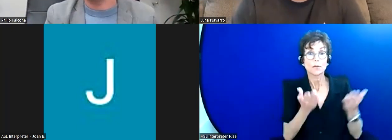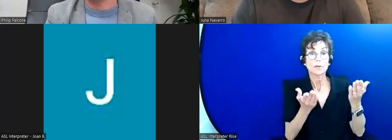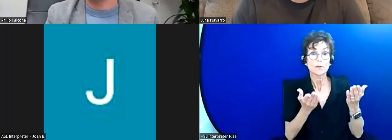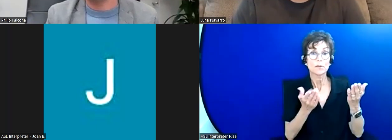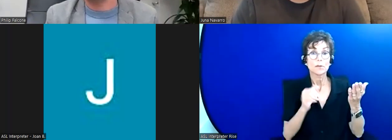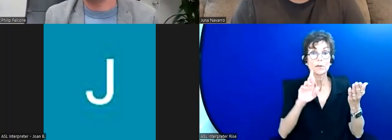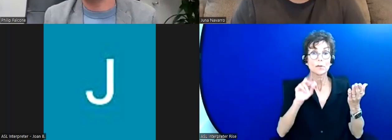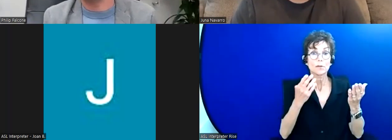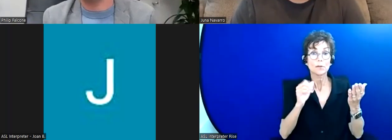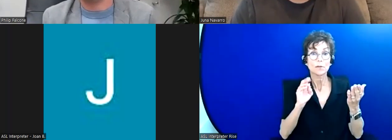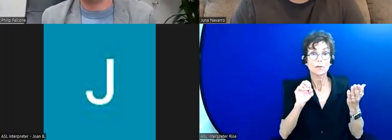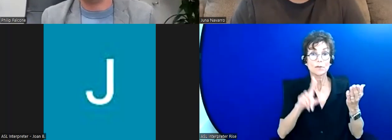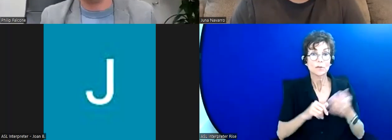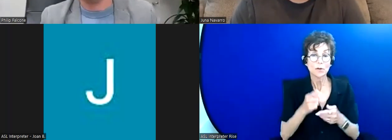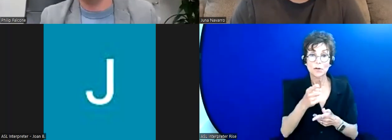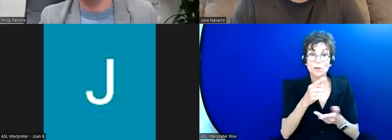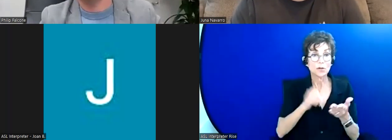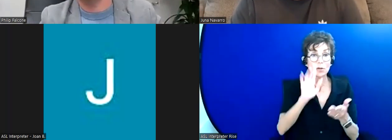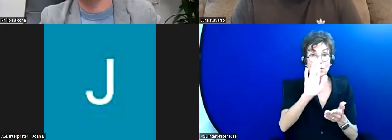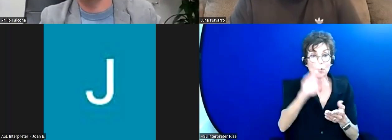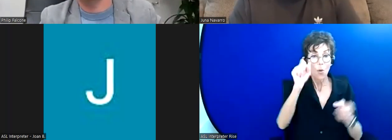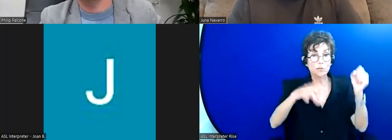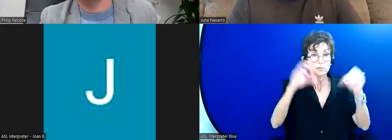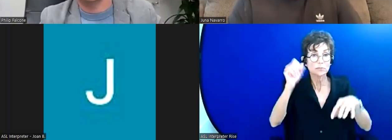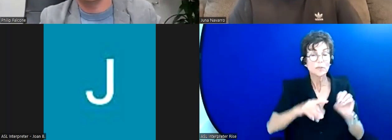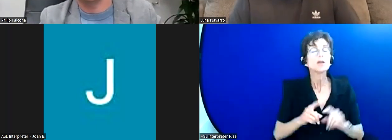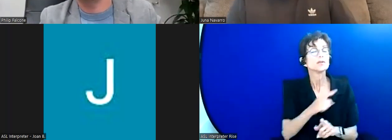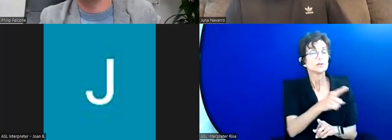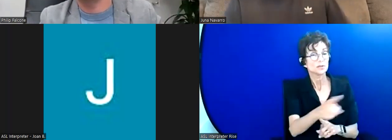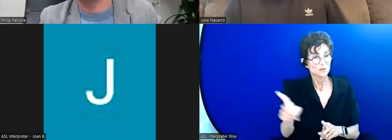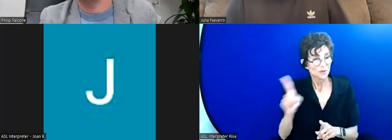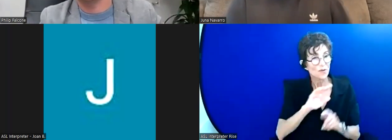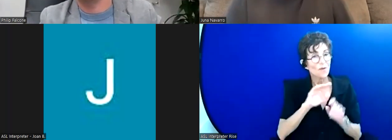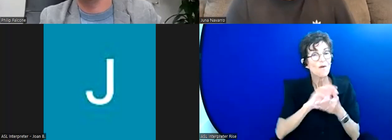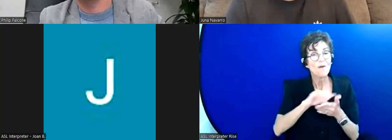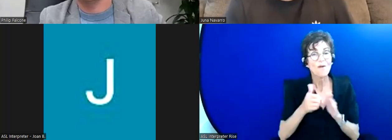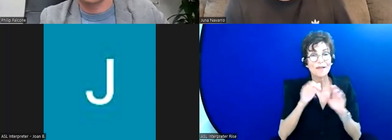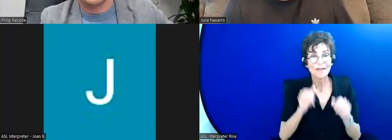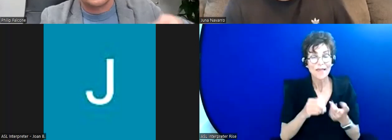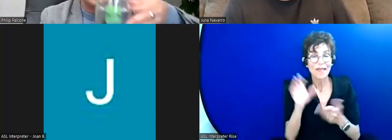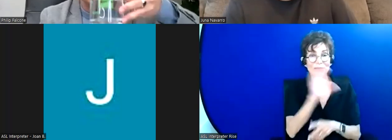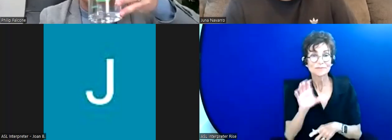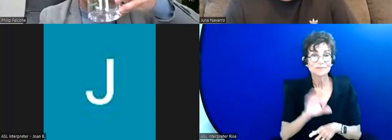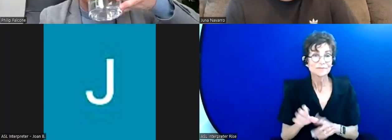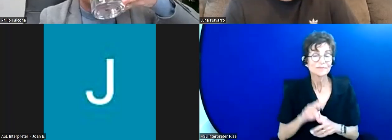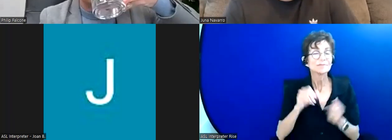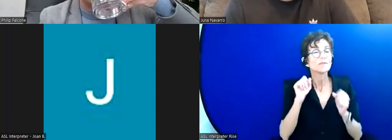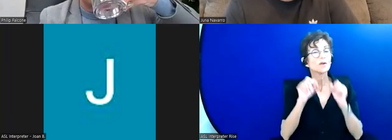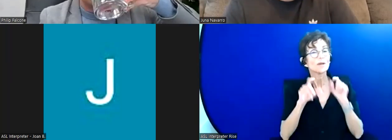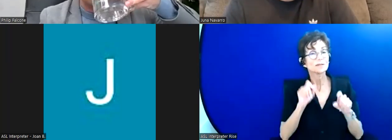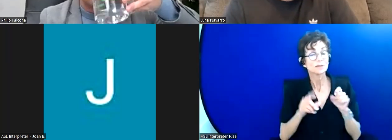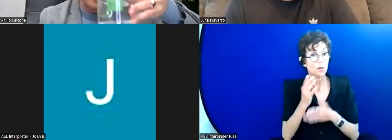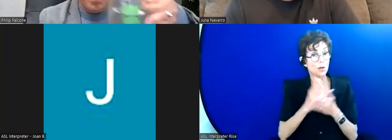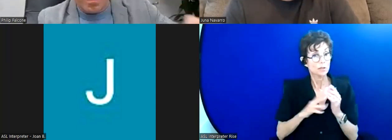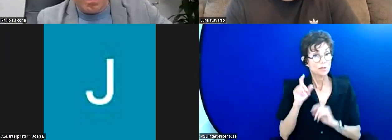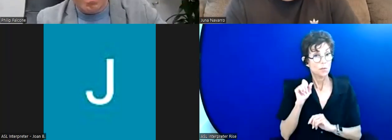think. Yeah, you guys can open it up for questions. I know there's some questions on filling out the